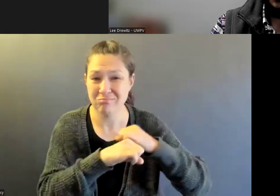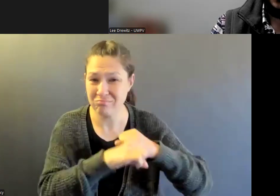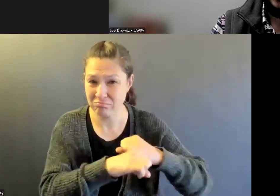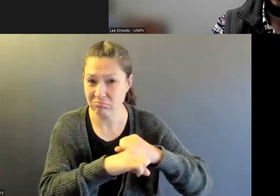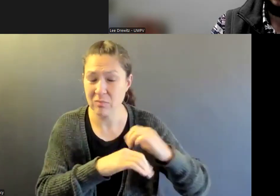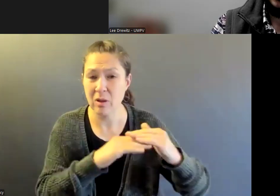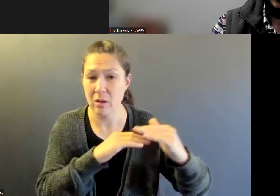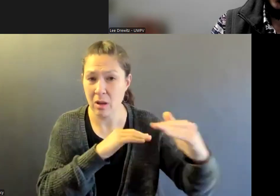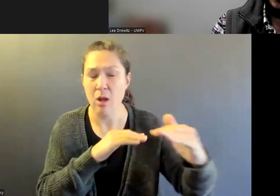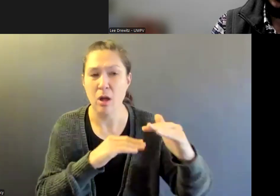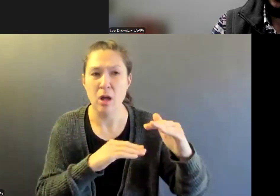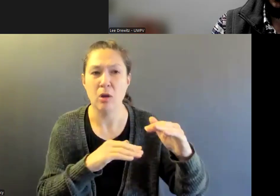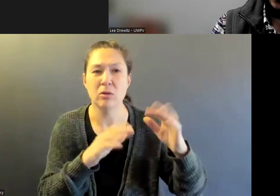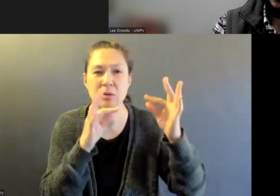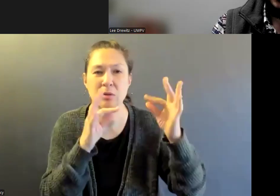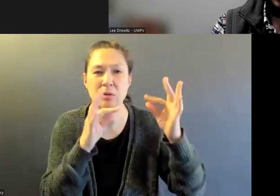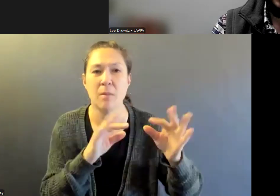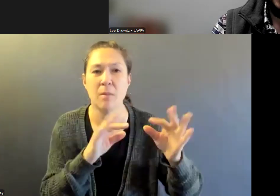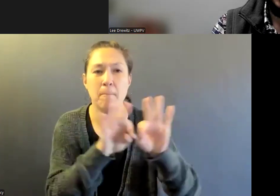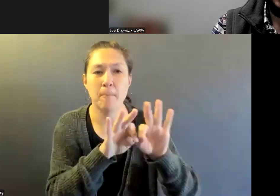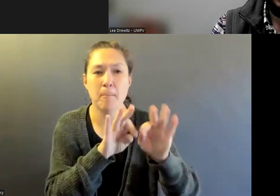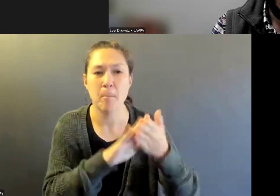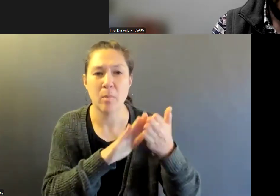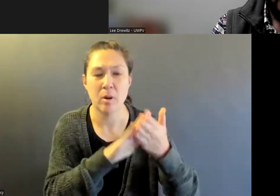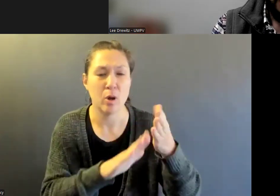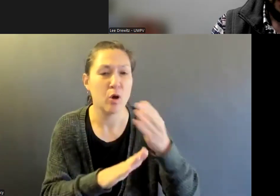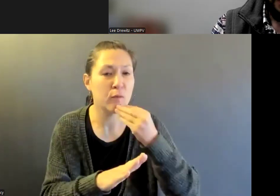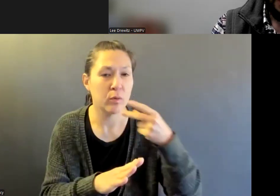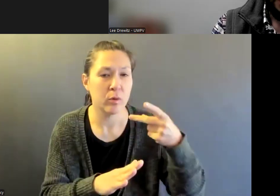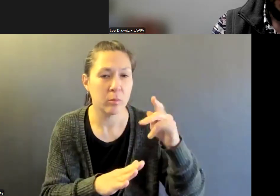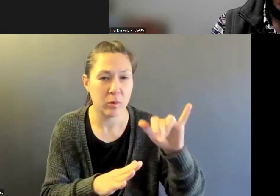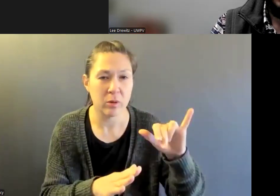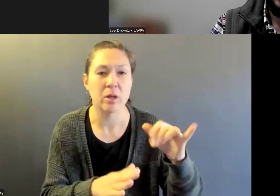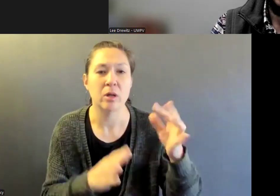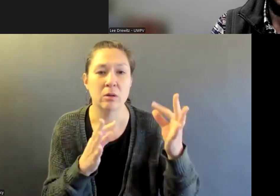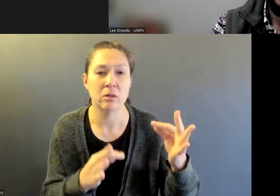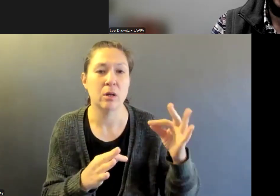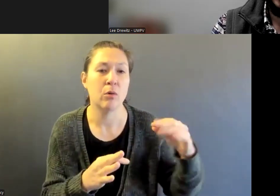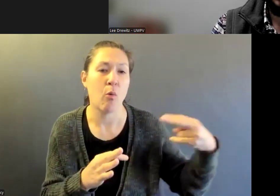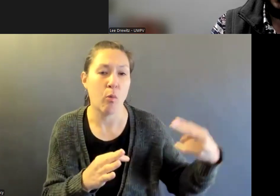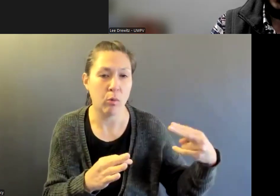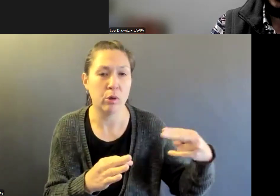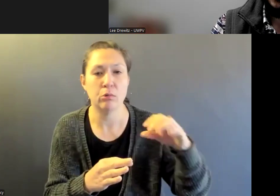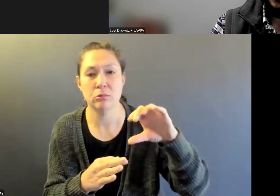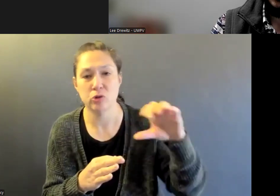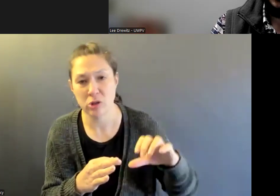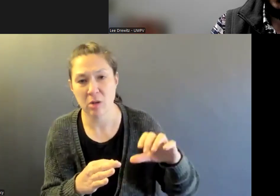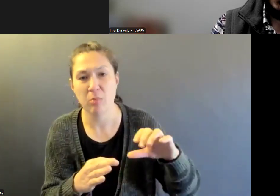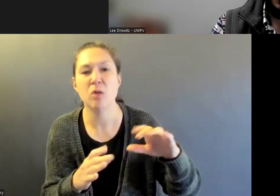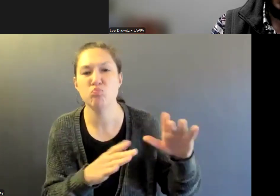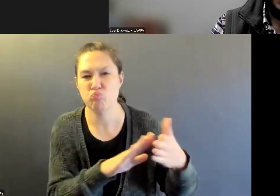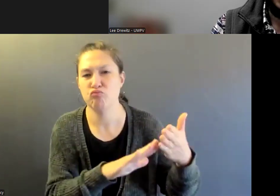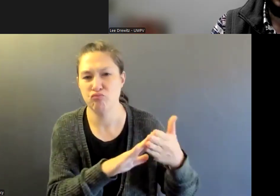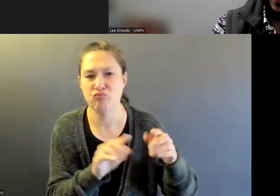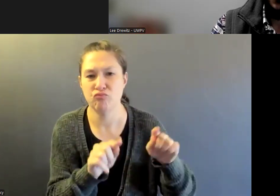pantries, one in Springfield, Massachusetts, one in Holyoke, Massachusetts, one in Chicopee, Massachusetts, We also run financial wellness and